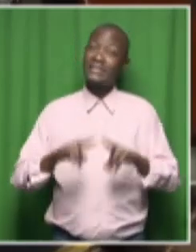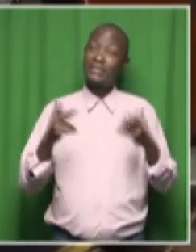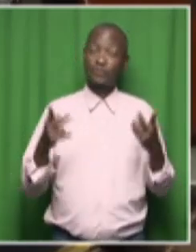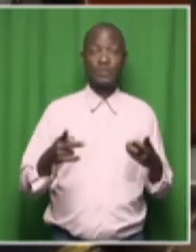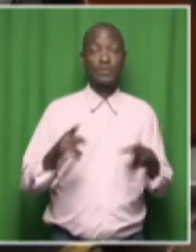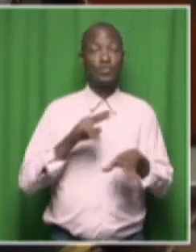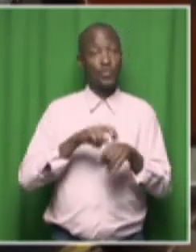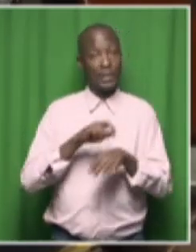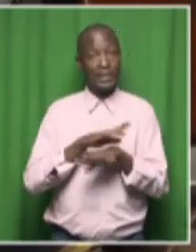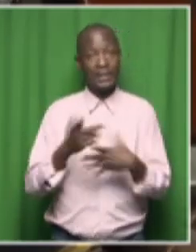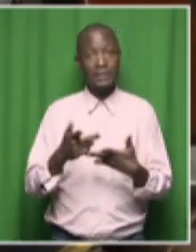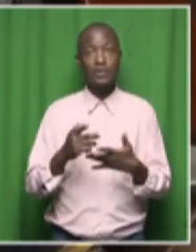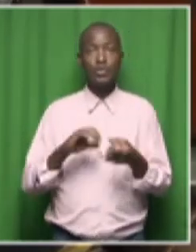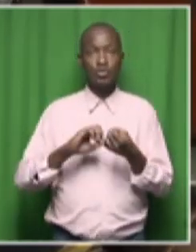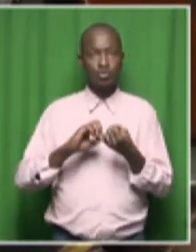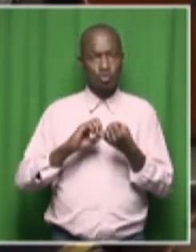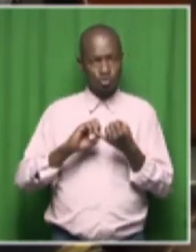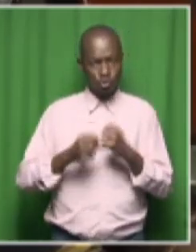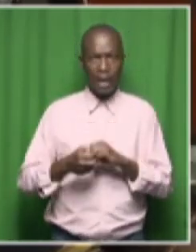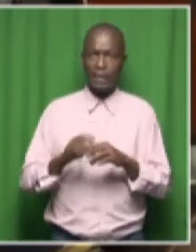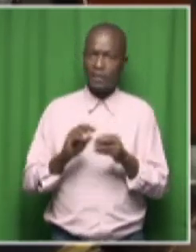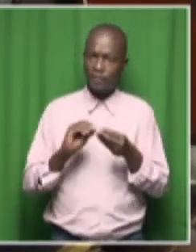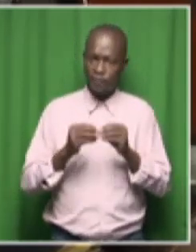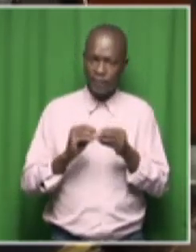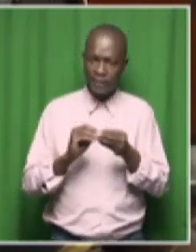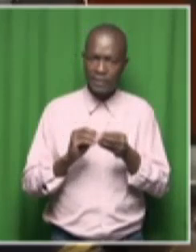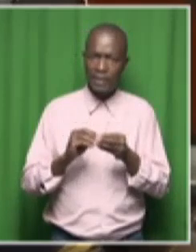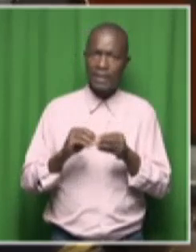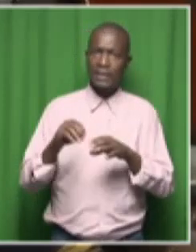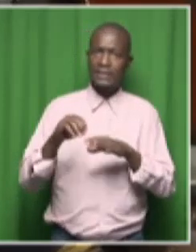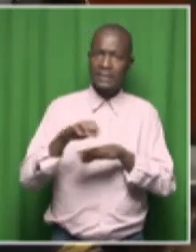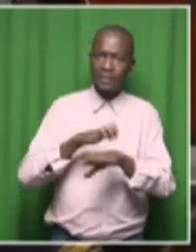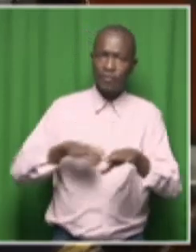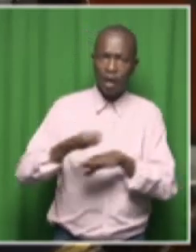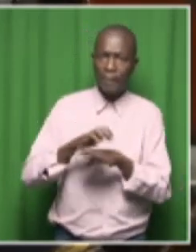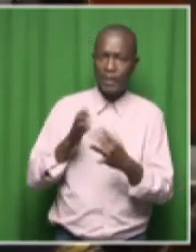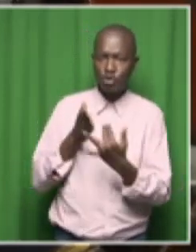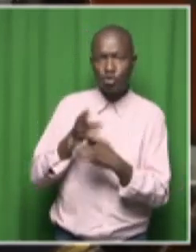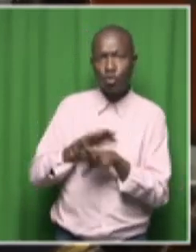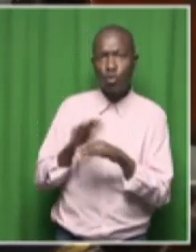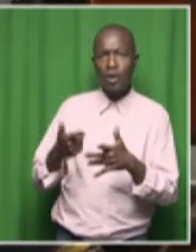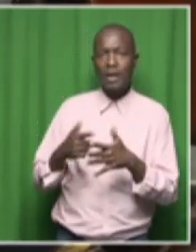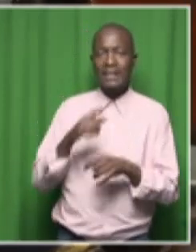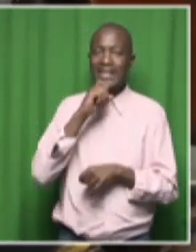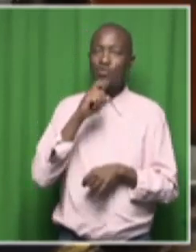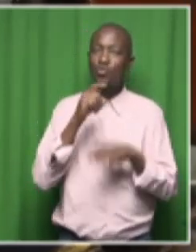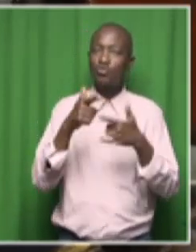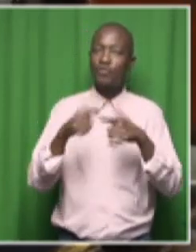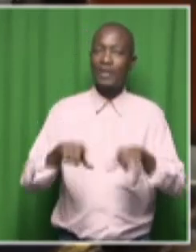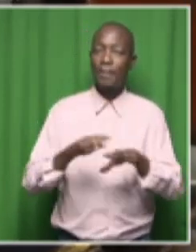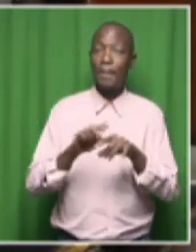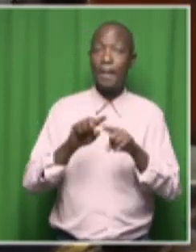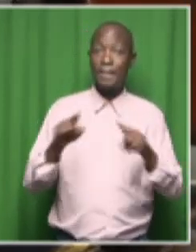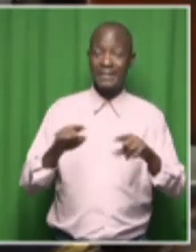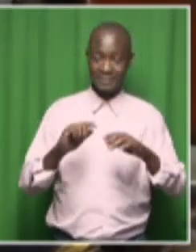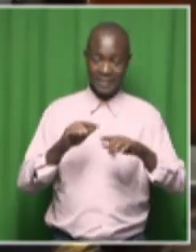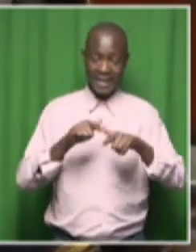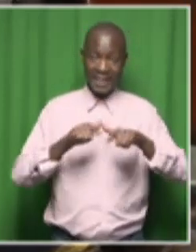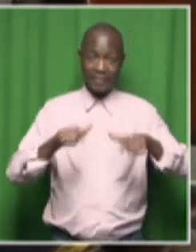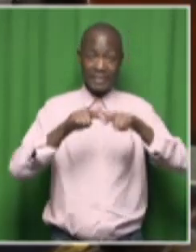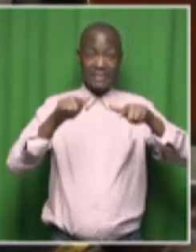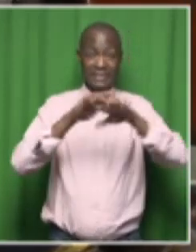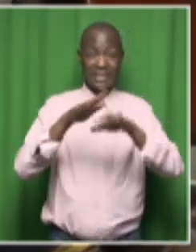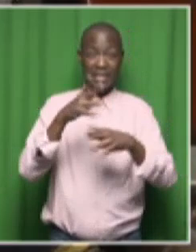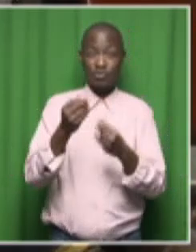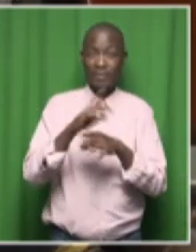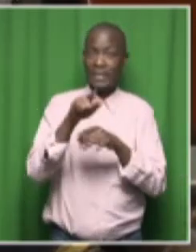We need to saturate this environment through the use of these languages. But if we've got spheres where certain languages should not be